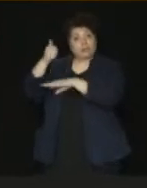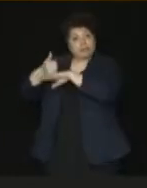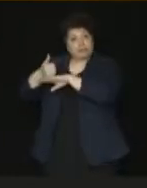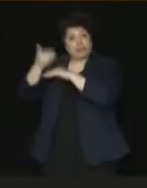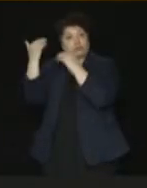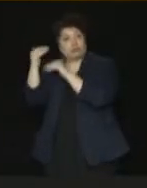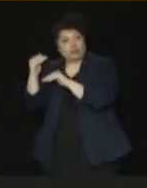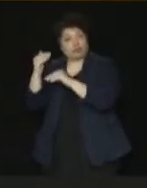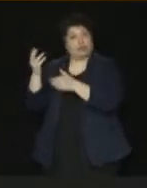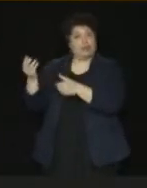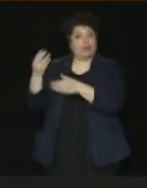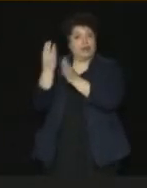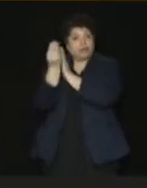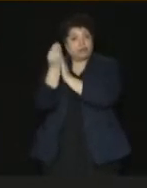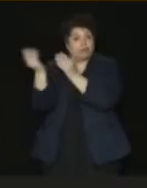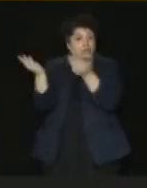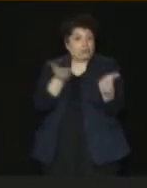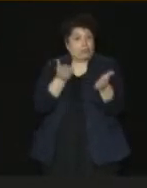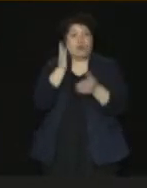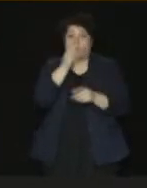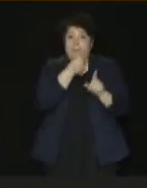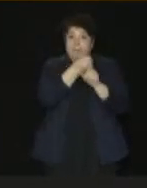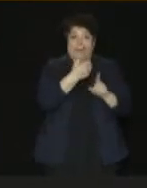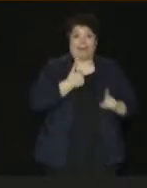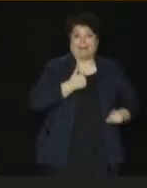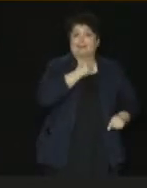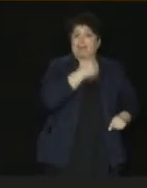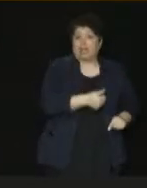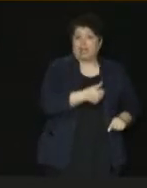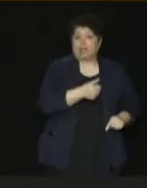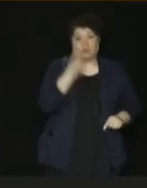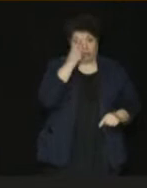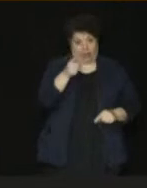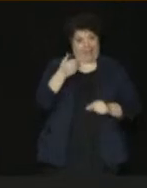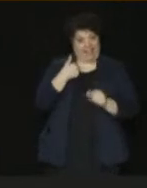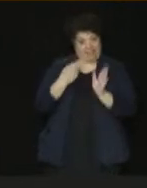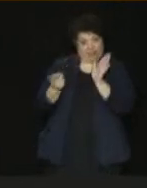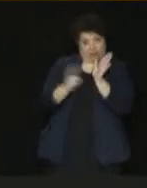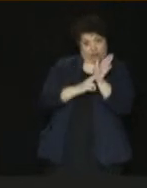with shipments destined for Canada. Do you have that in writing?